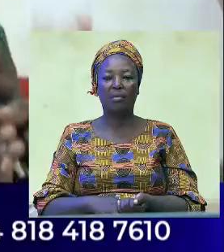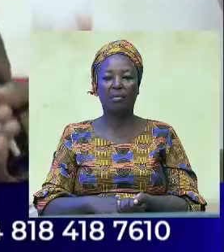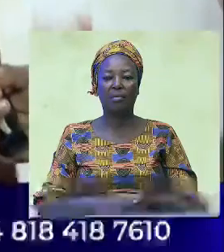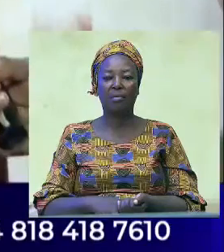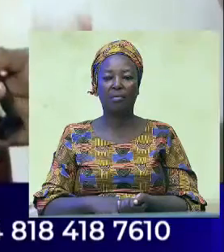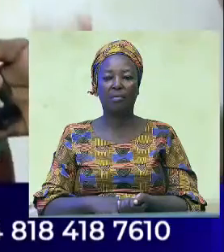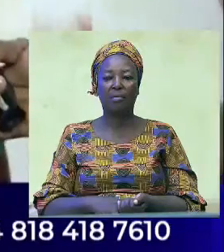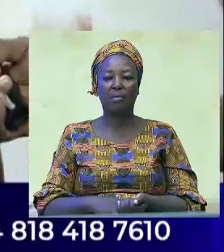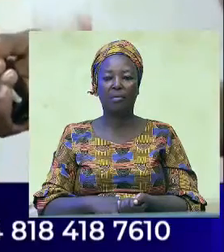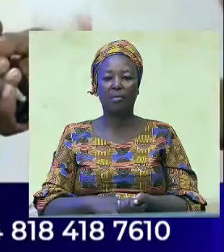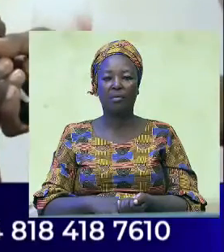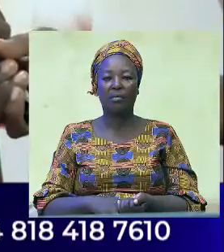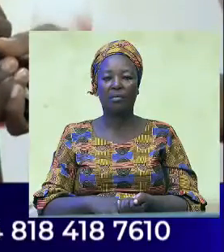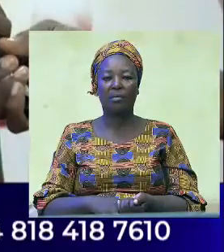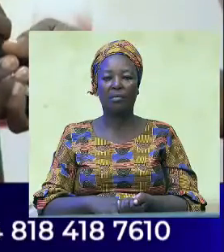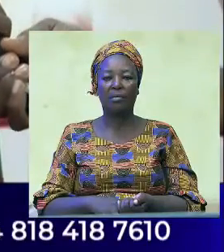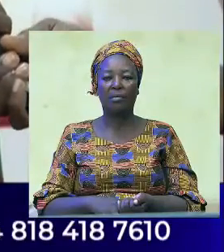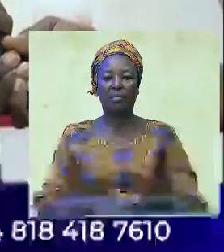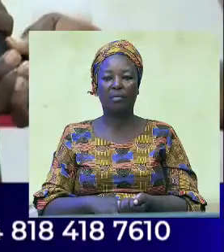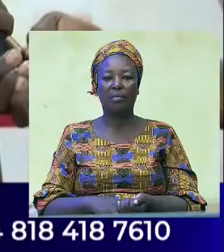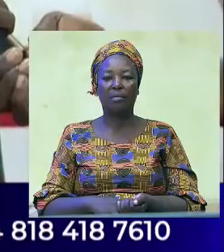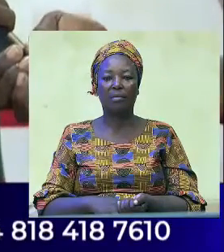Chineke mere meje ije.